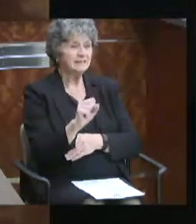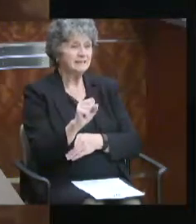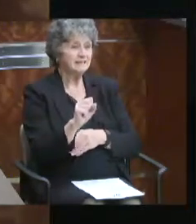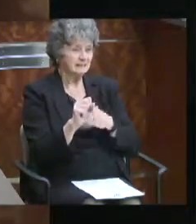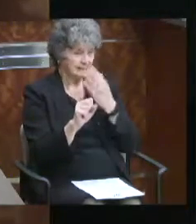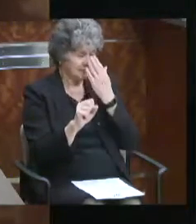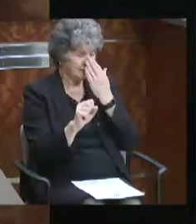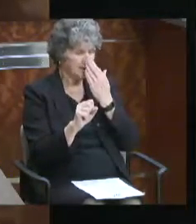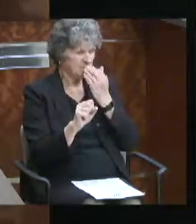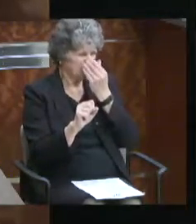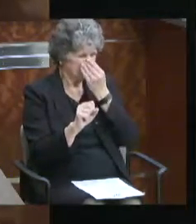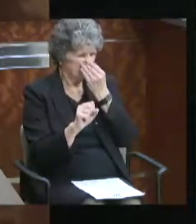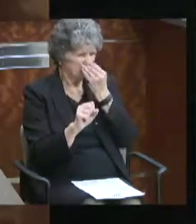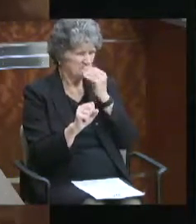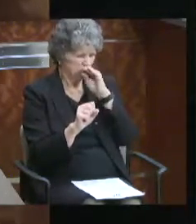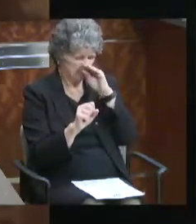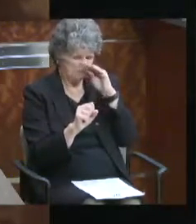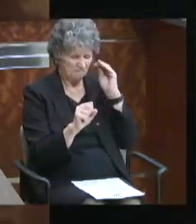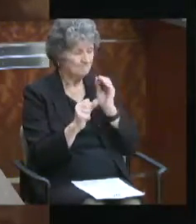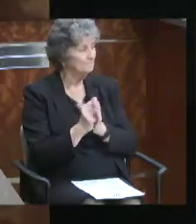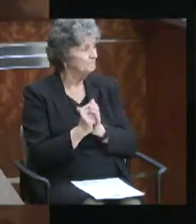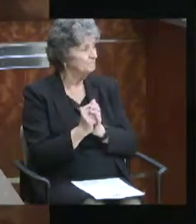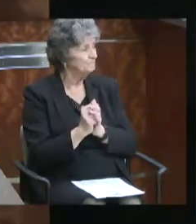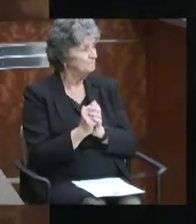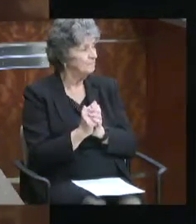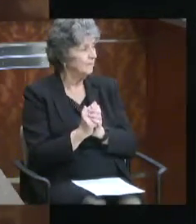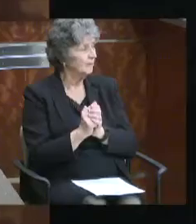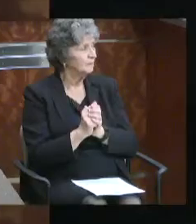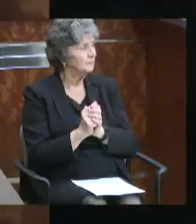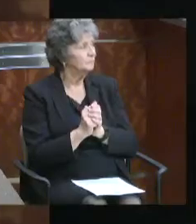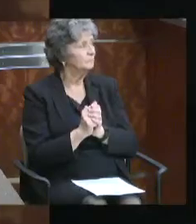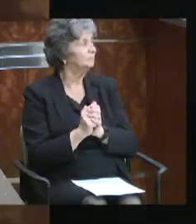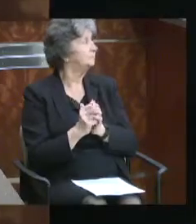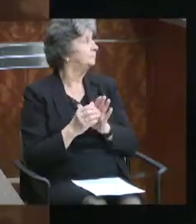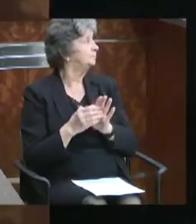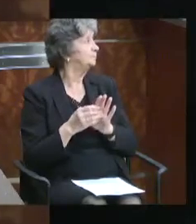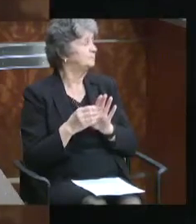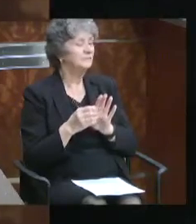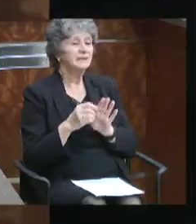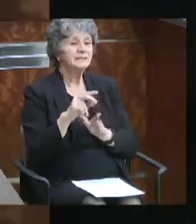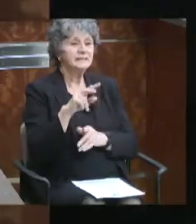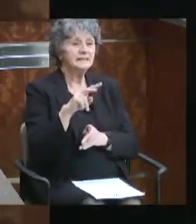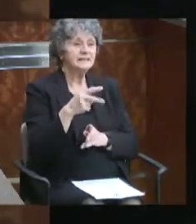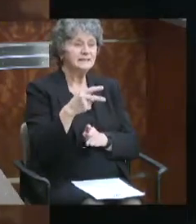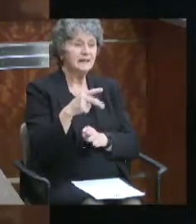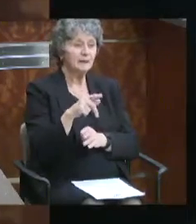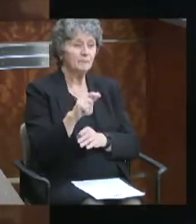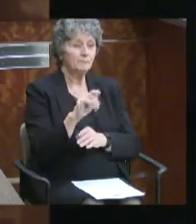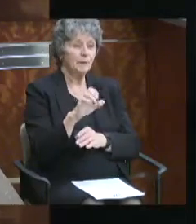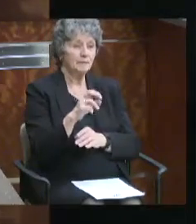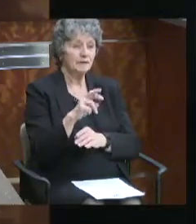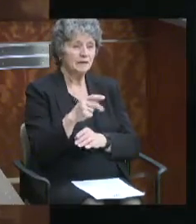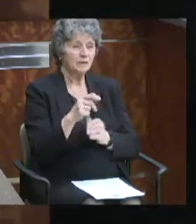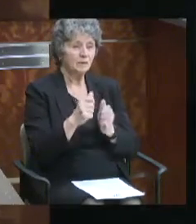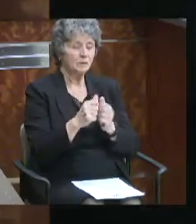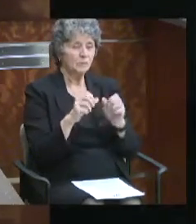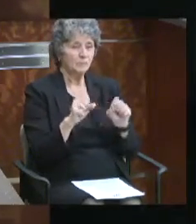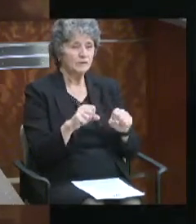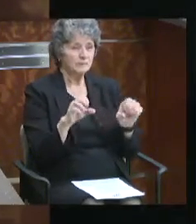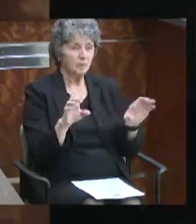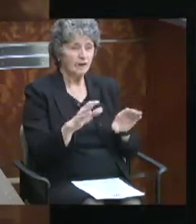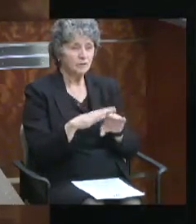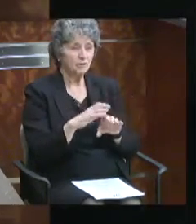opening public hearing, and I'll read item, it's the second public hearing with the possible action on ordinance